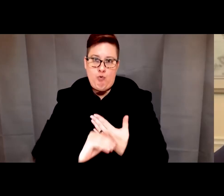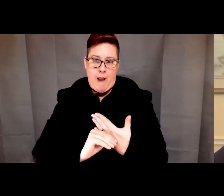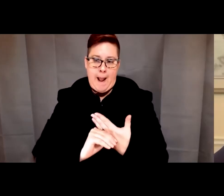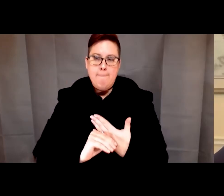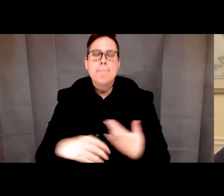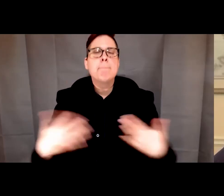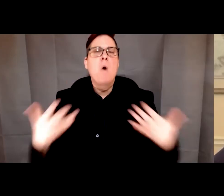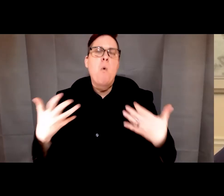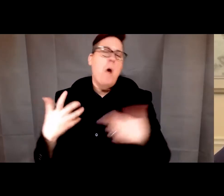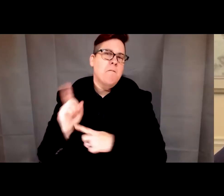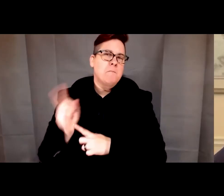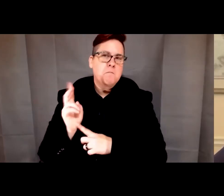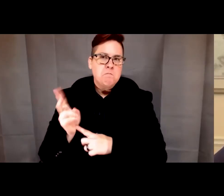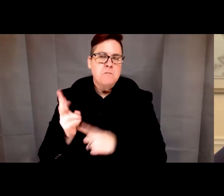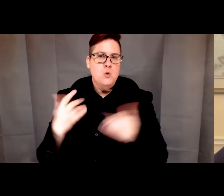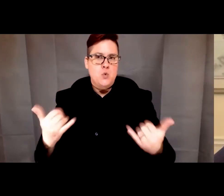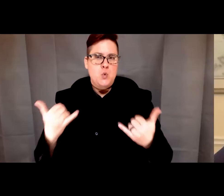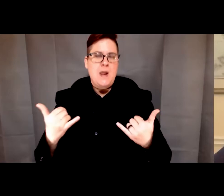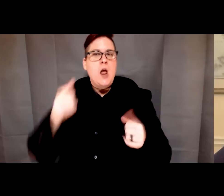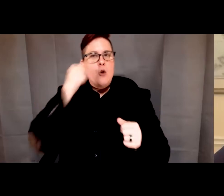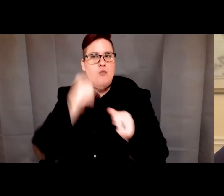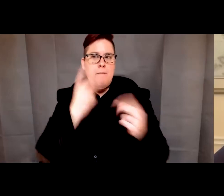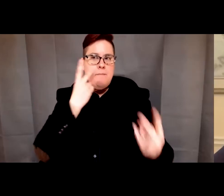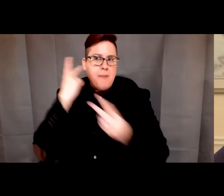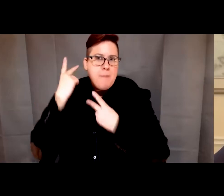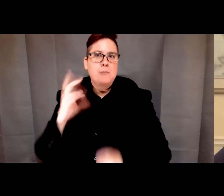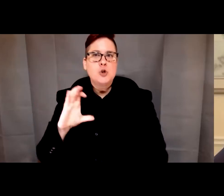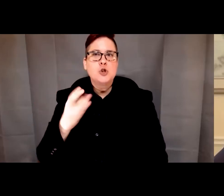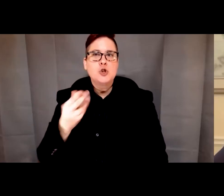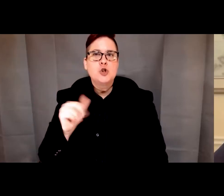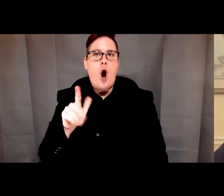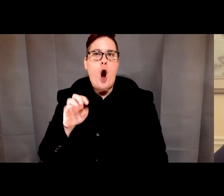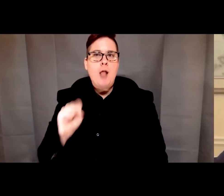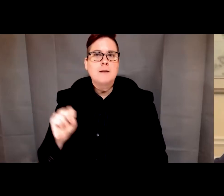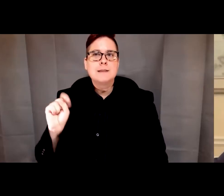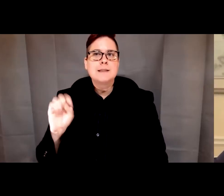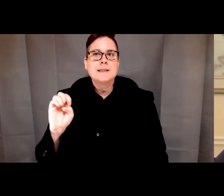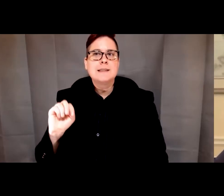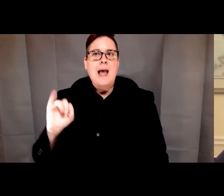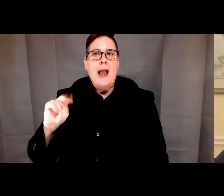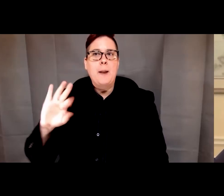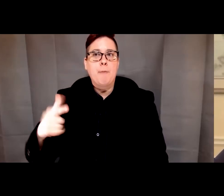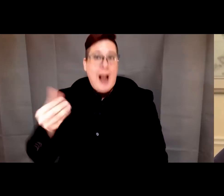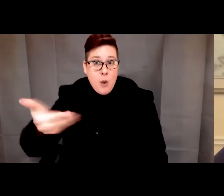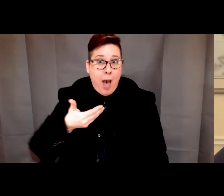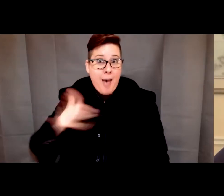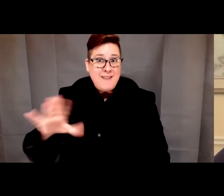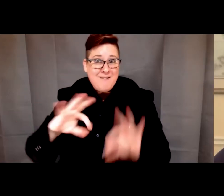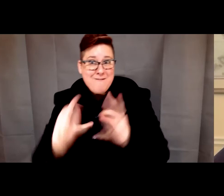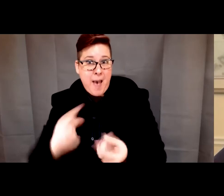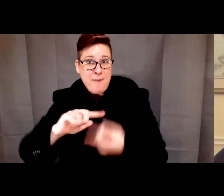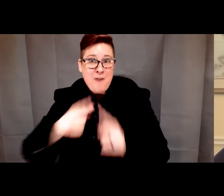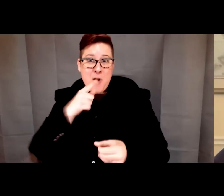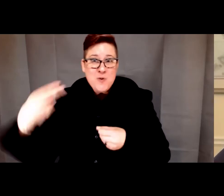spend a few minutes this morning remembering Charles Steinberg and to extend greetings to his family and friends who are joining us